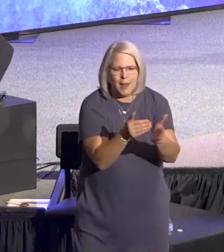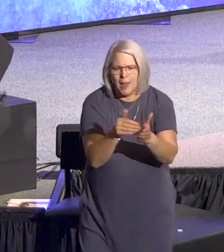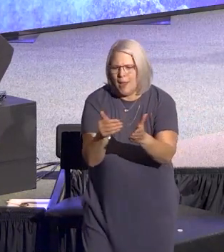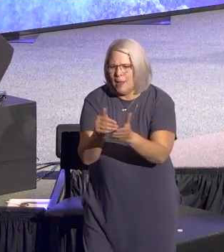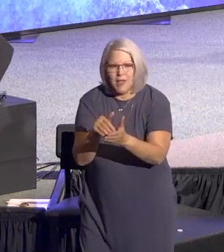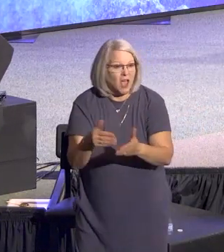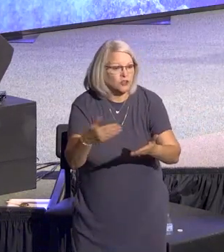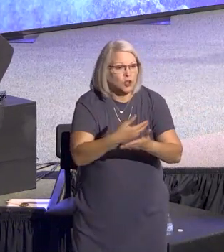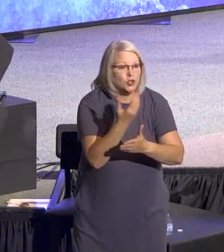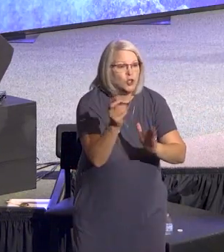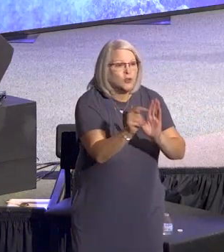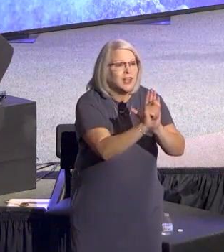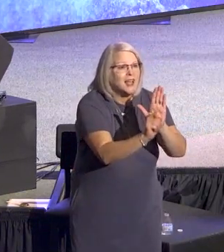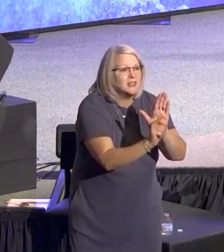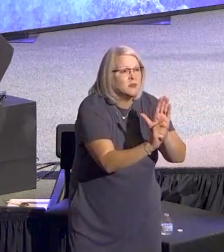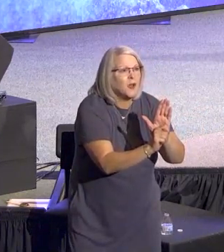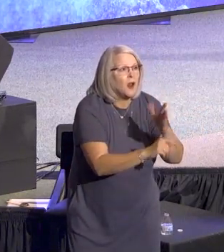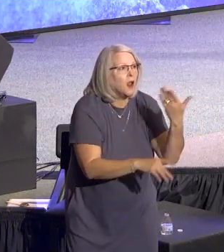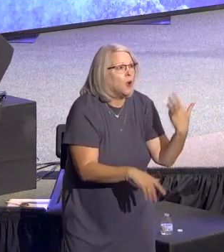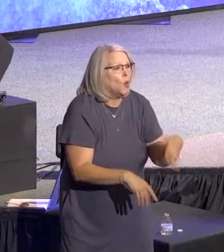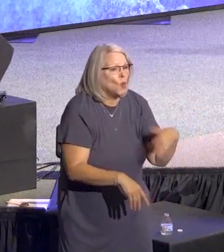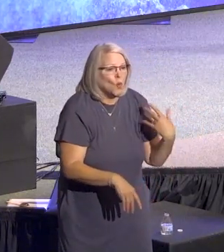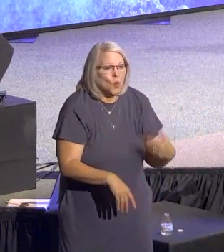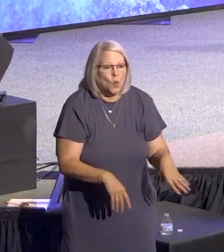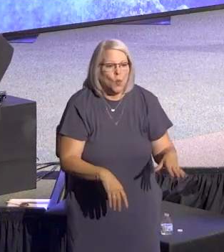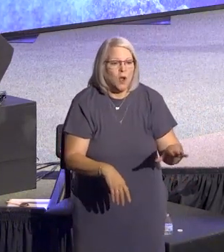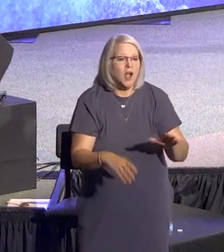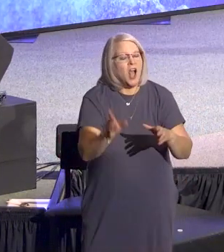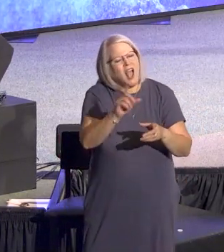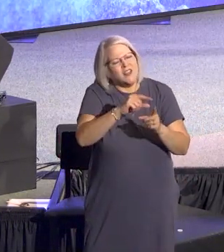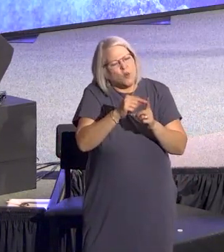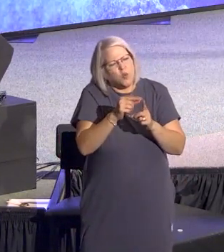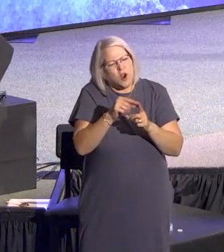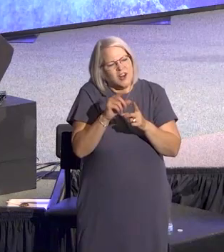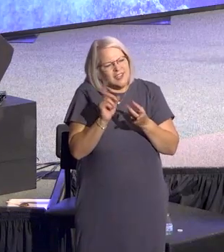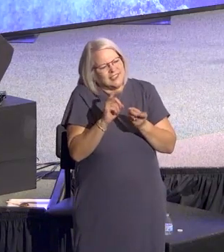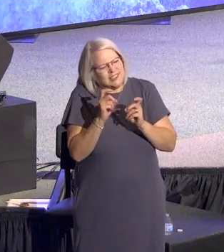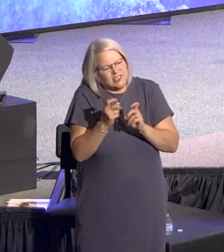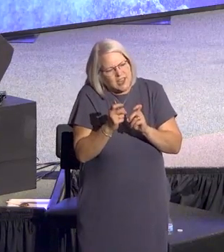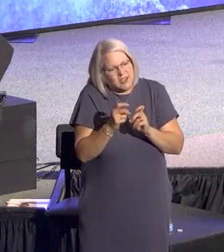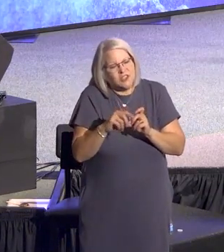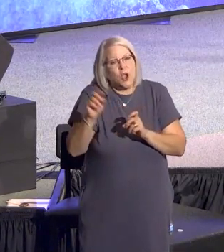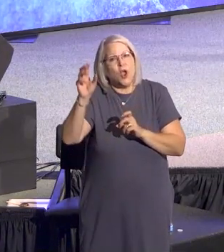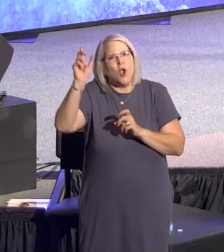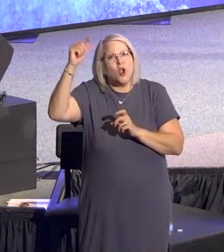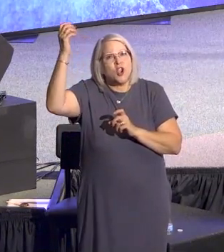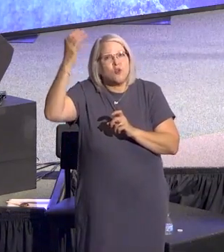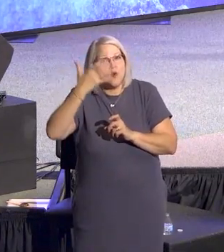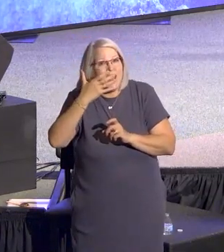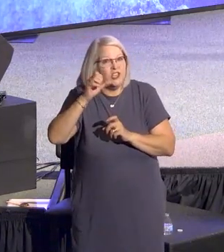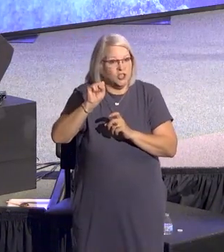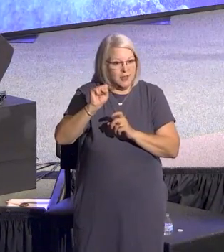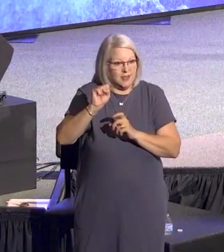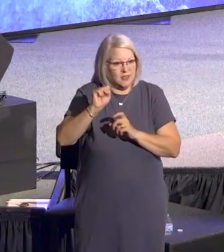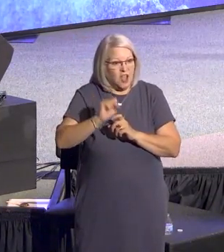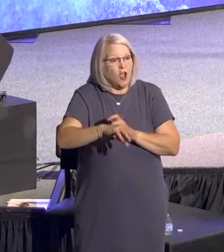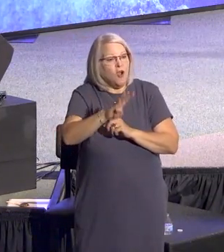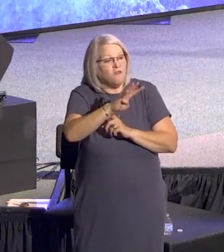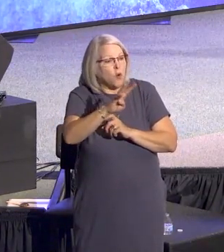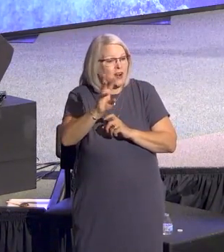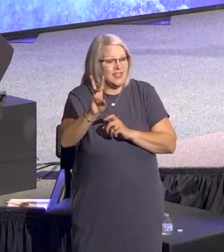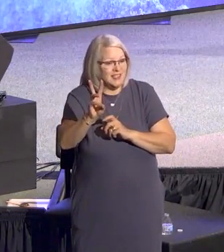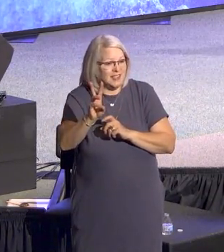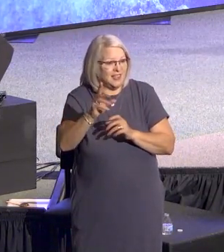the entirety of the New Testament. And in fact, other forms of that same word that are sometimes translated gracious appear another 46